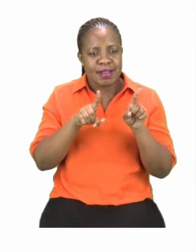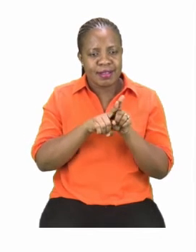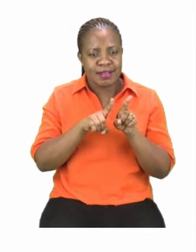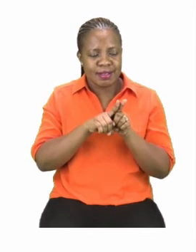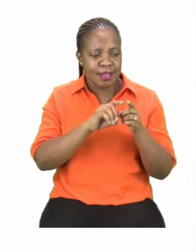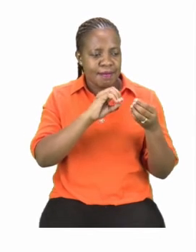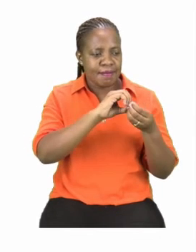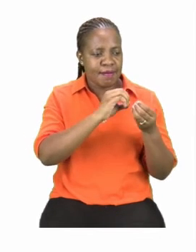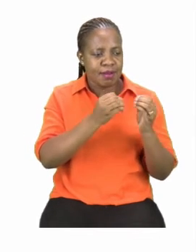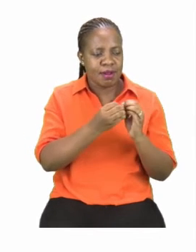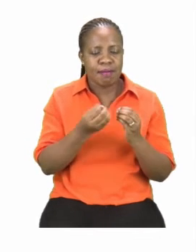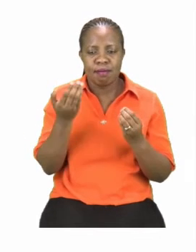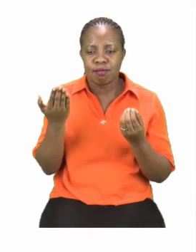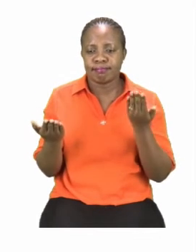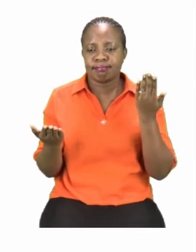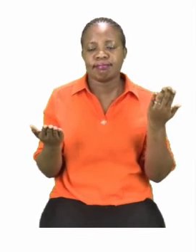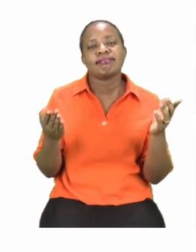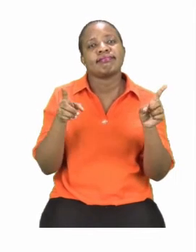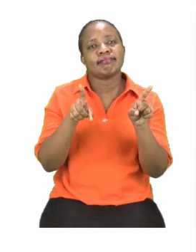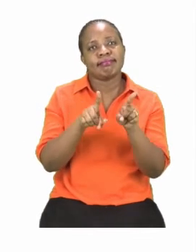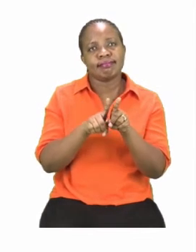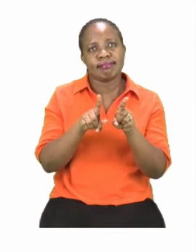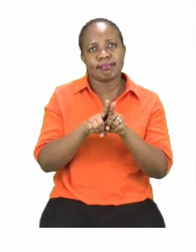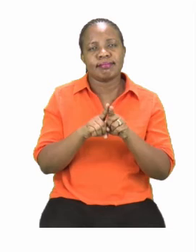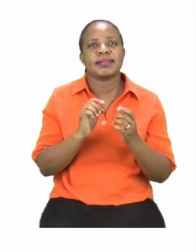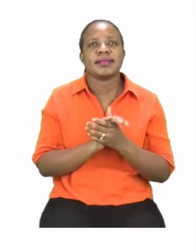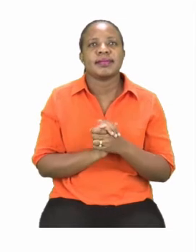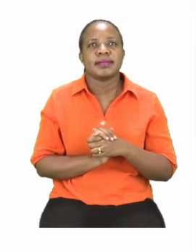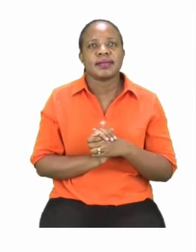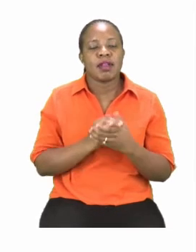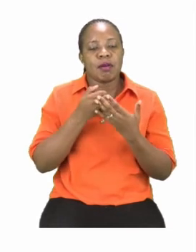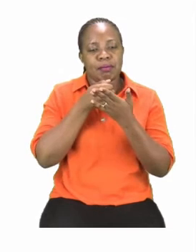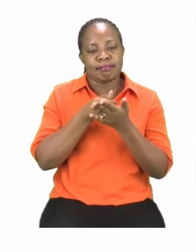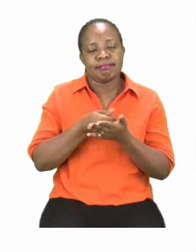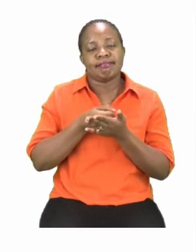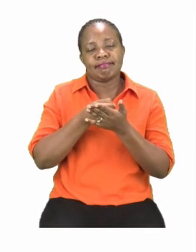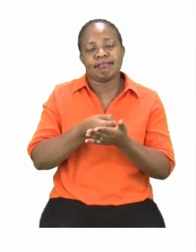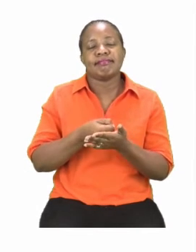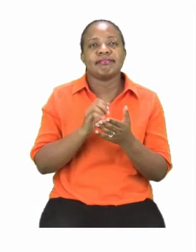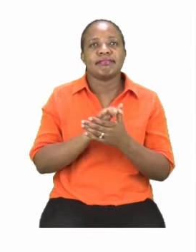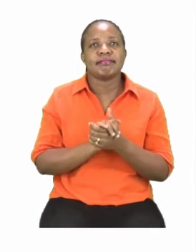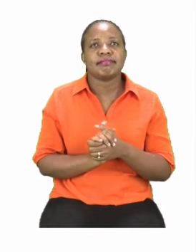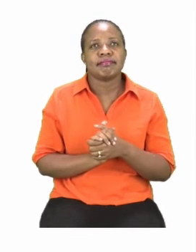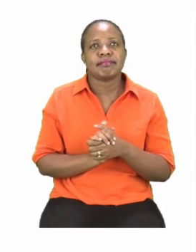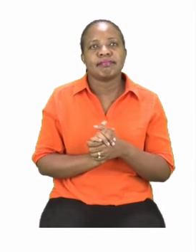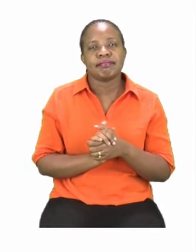So our answer would be their.